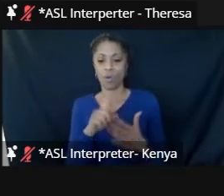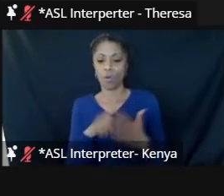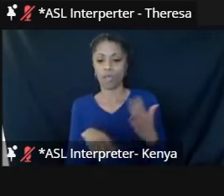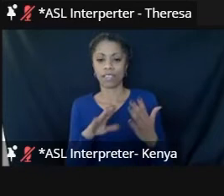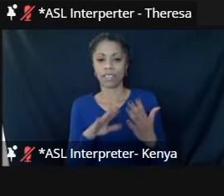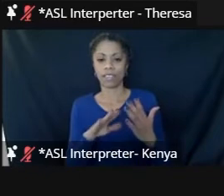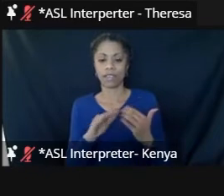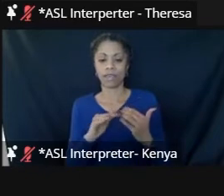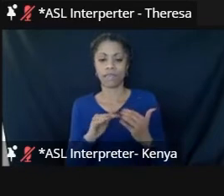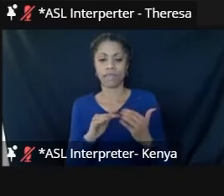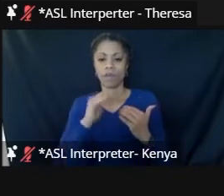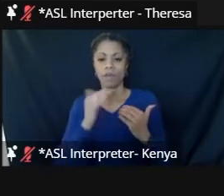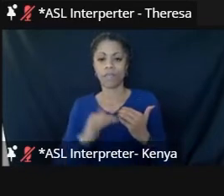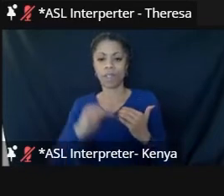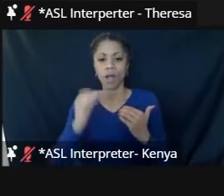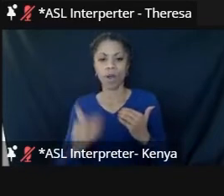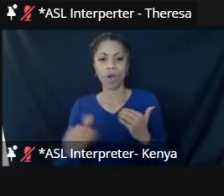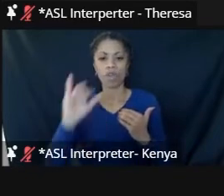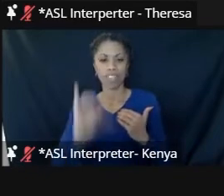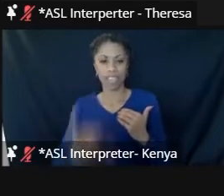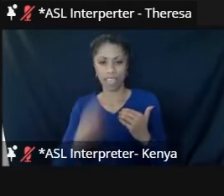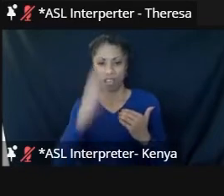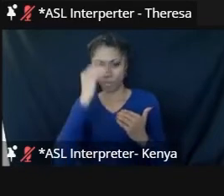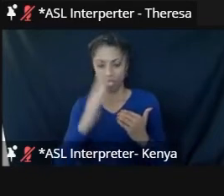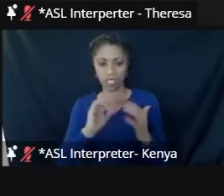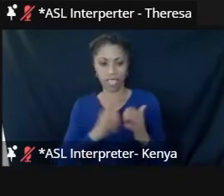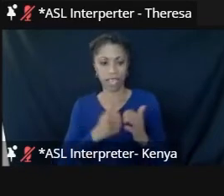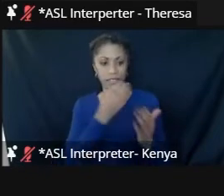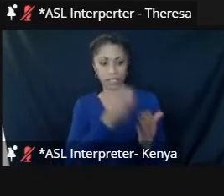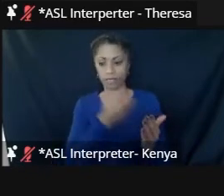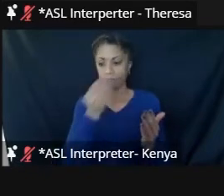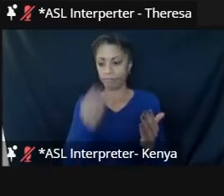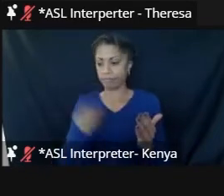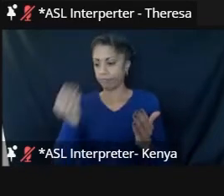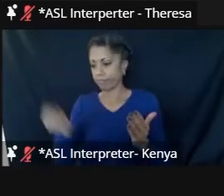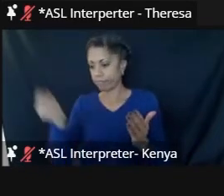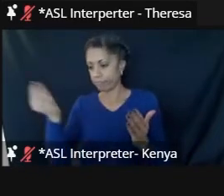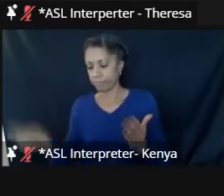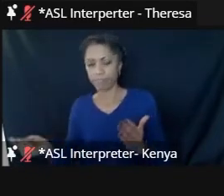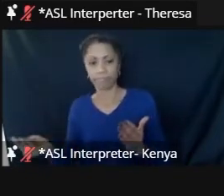of information and insights that moves from one to the next? So yeah, thank you for flagging that for us too.